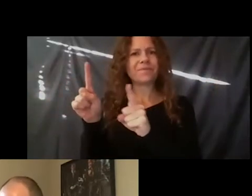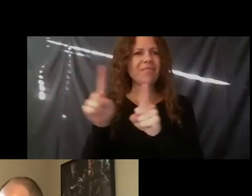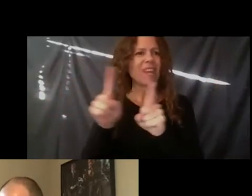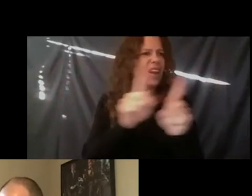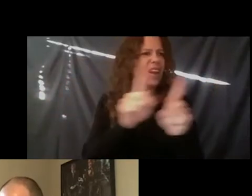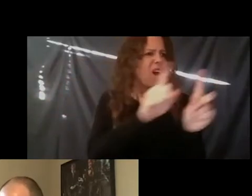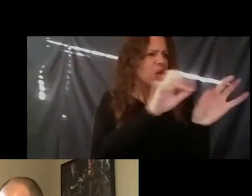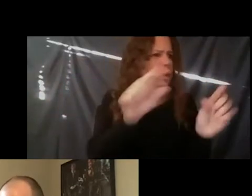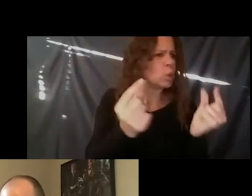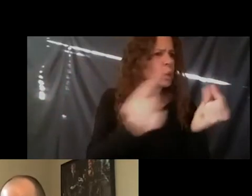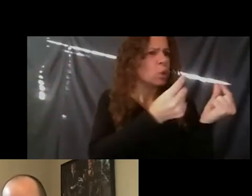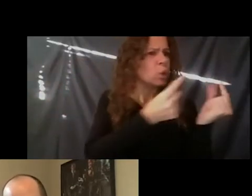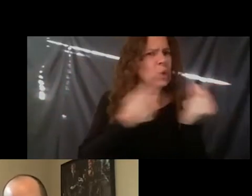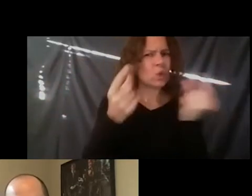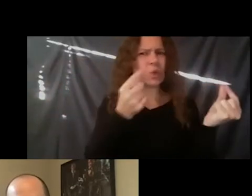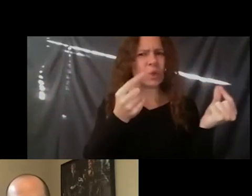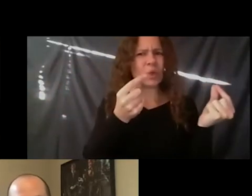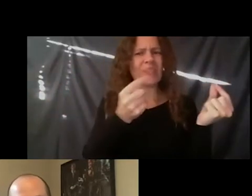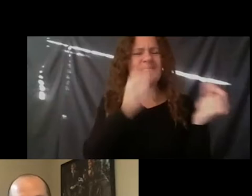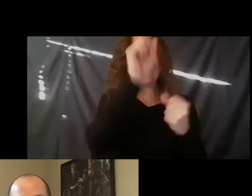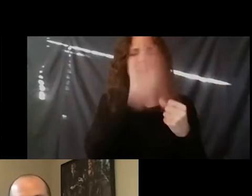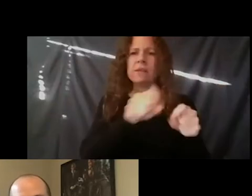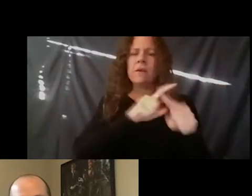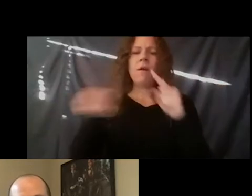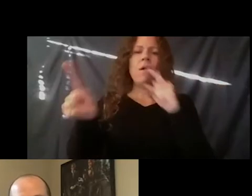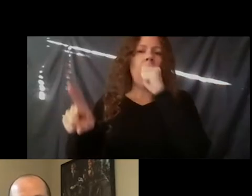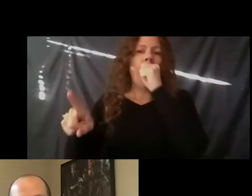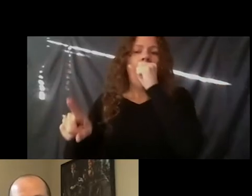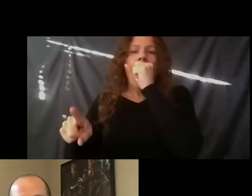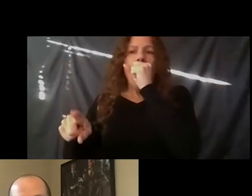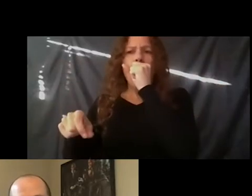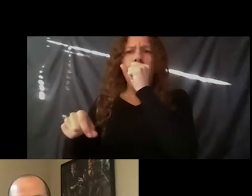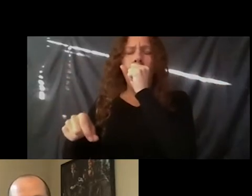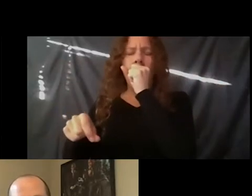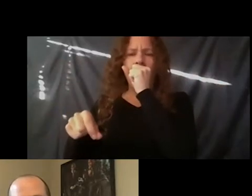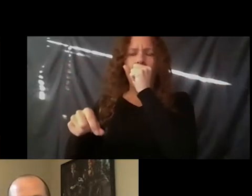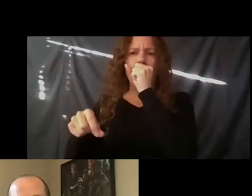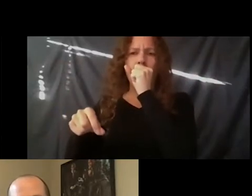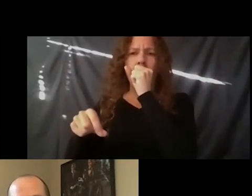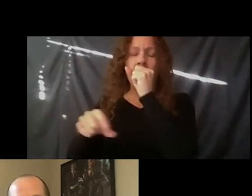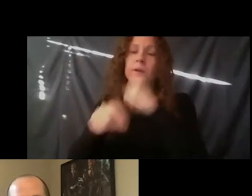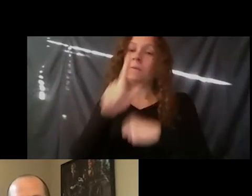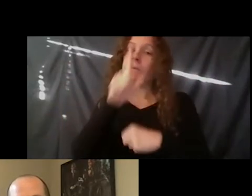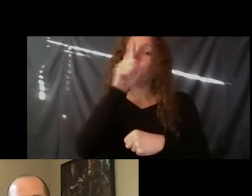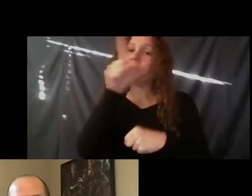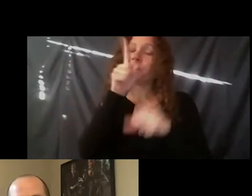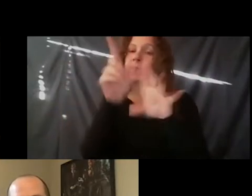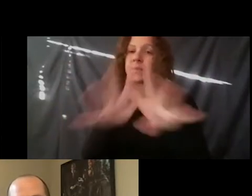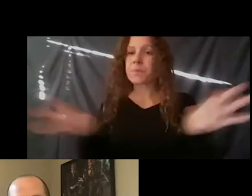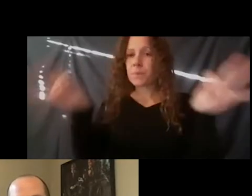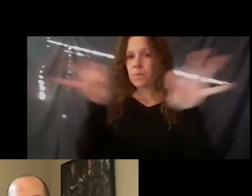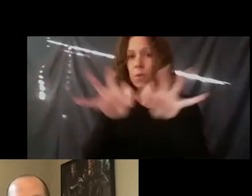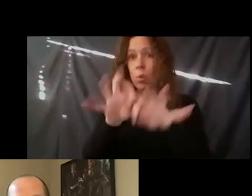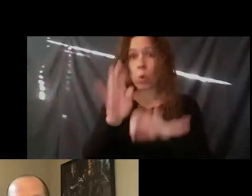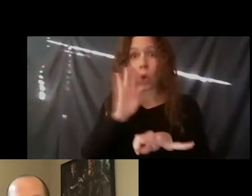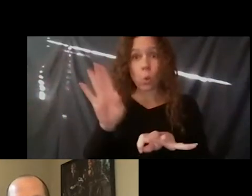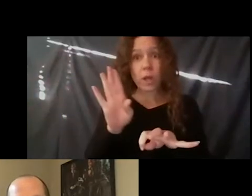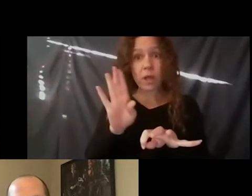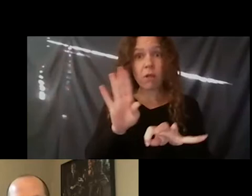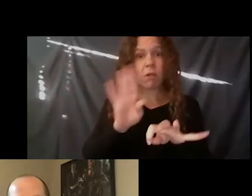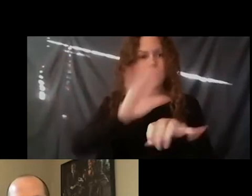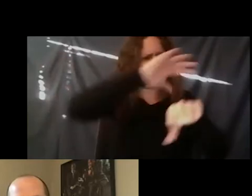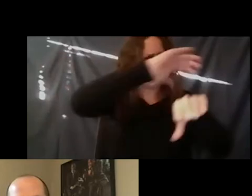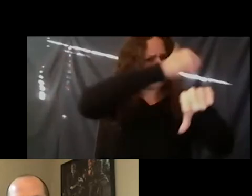on the streets. But really, it's important that we organize, and not just that we organize, but that we